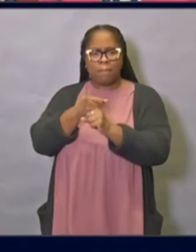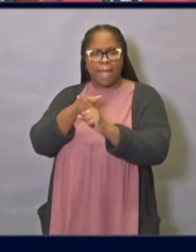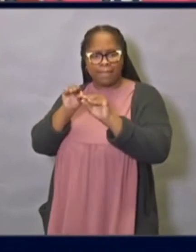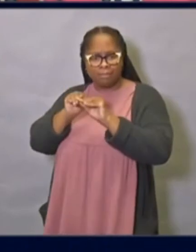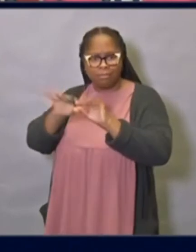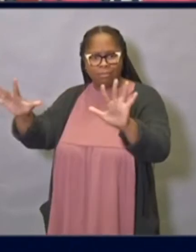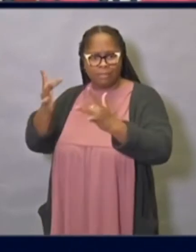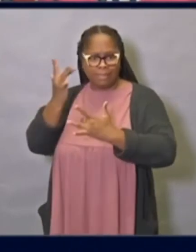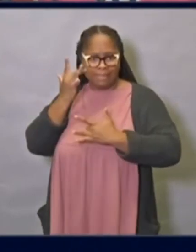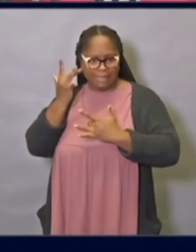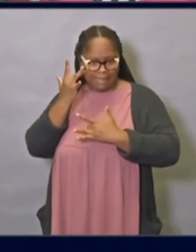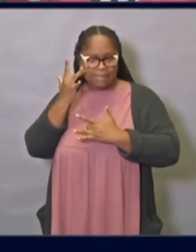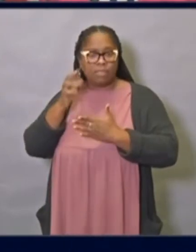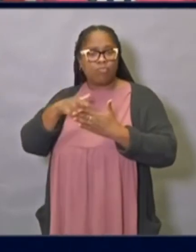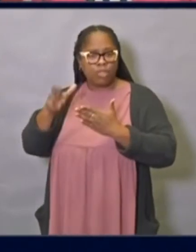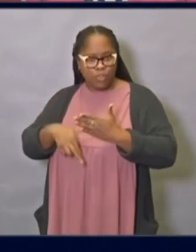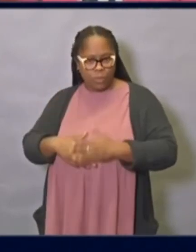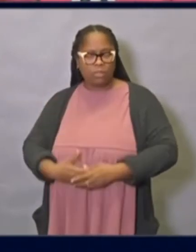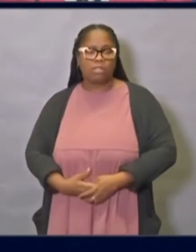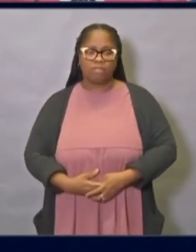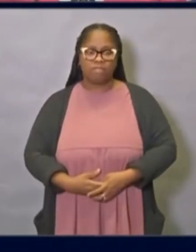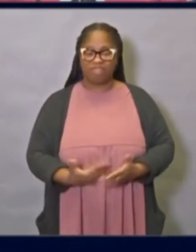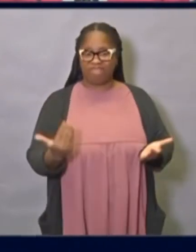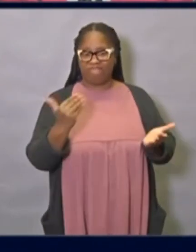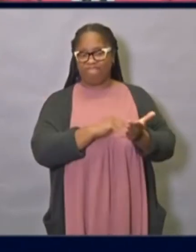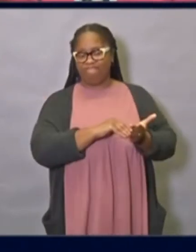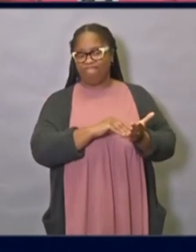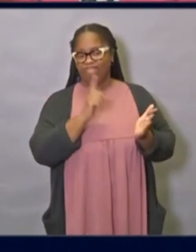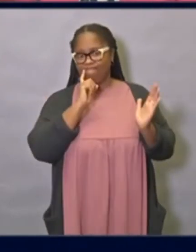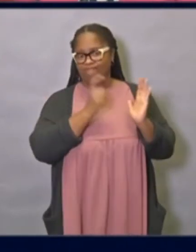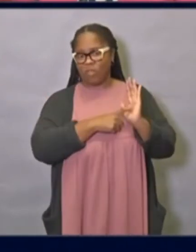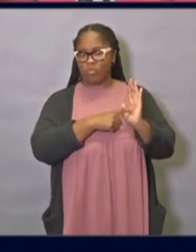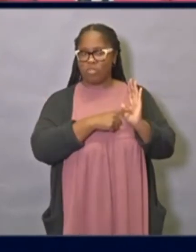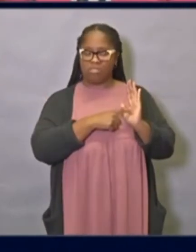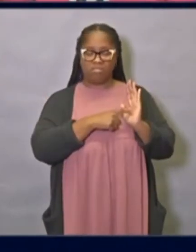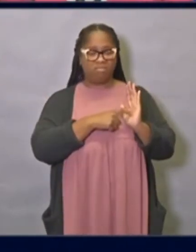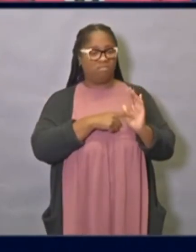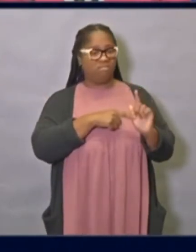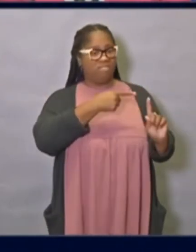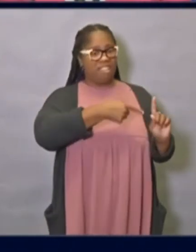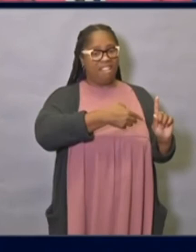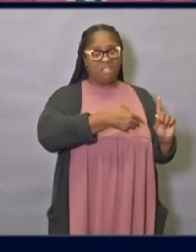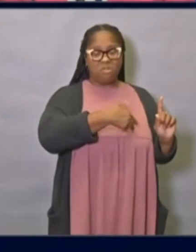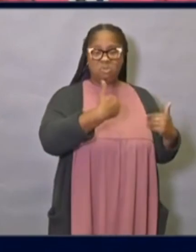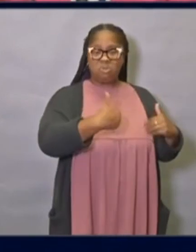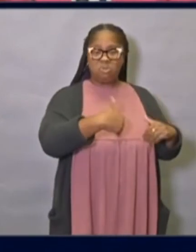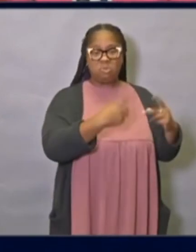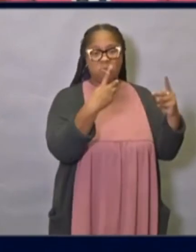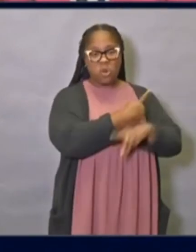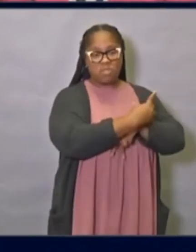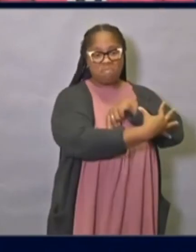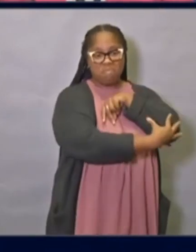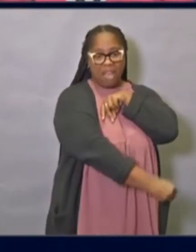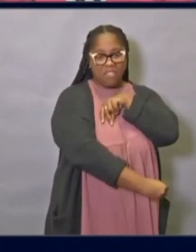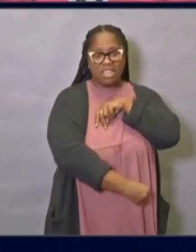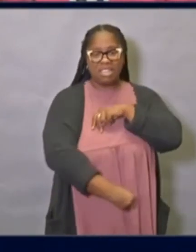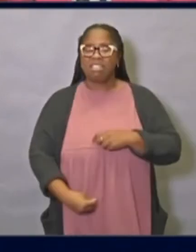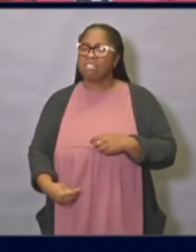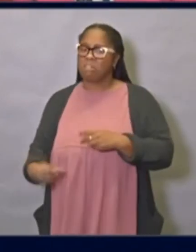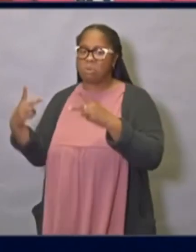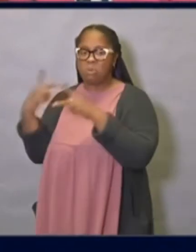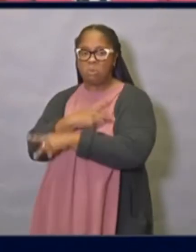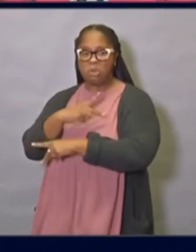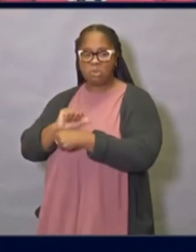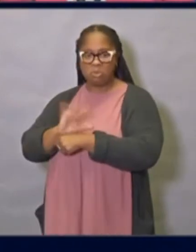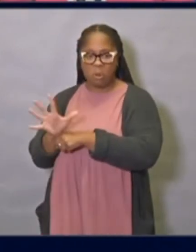and outcomes. Here you can see again the direct relationship between high rates of poverty and high case rates.